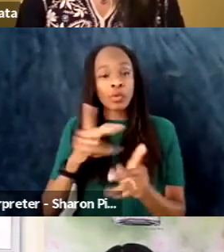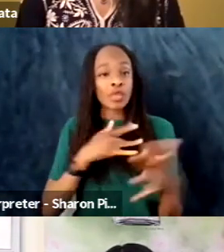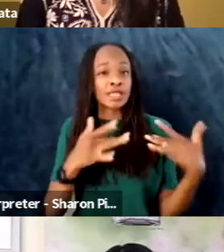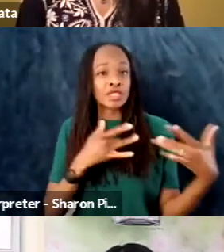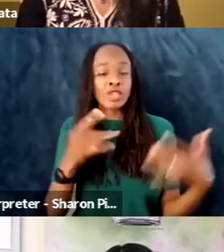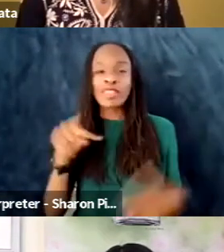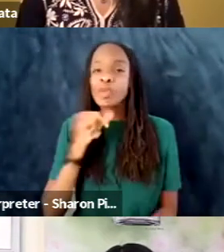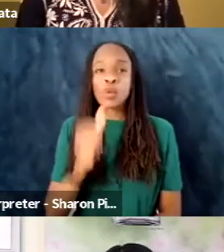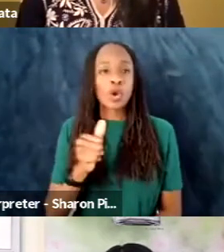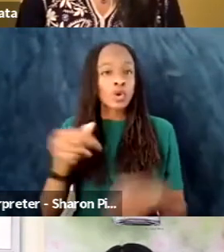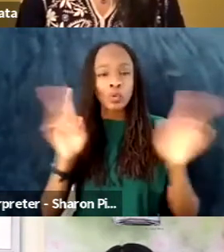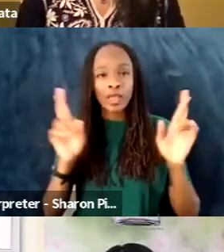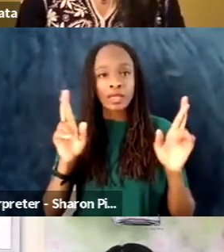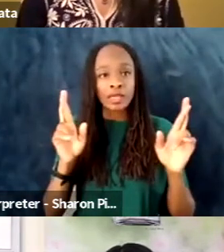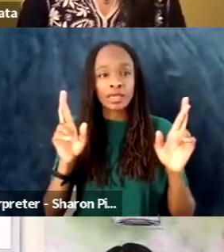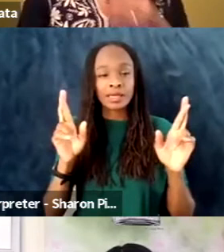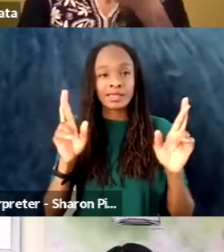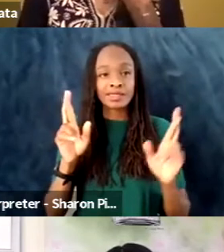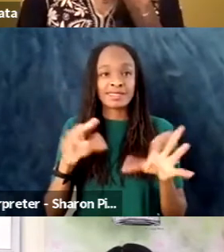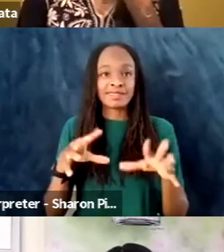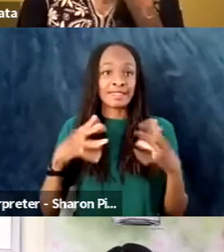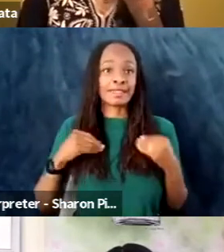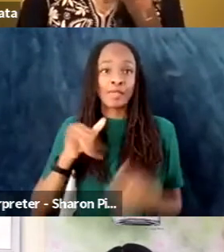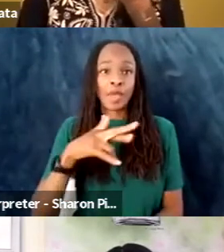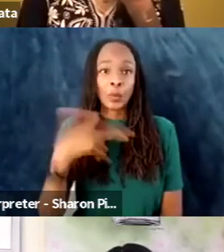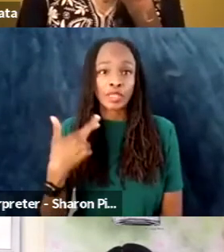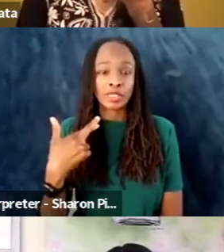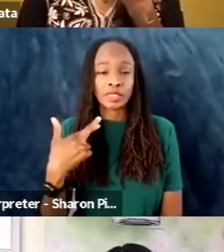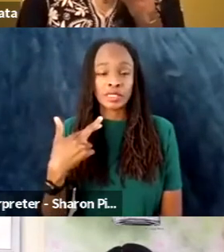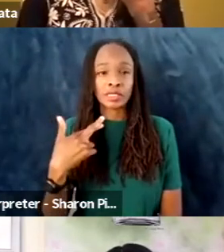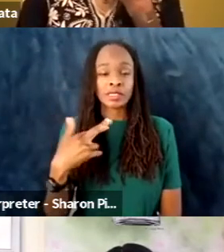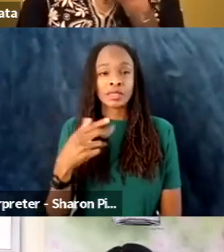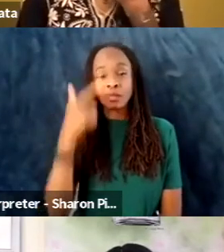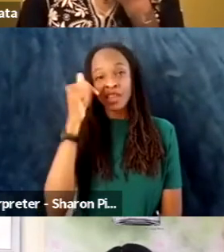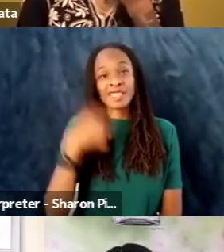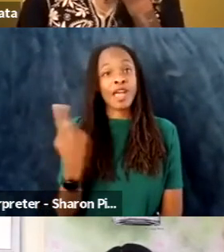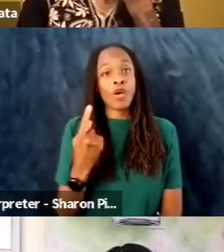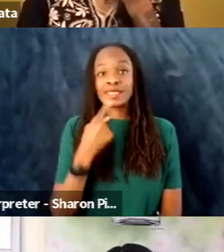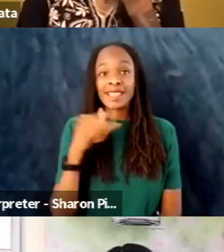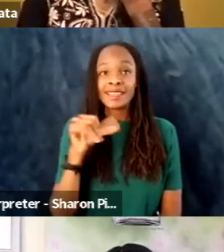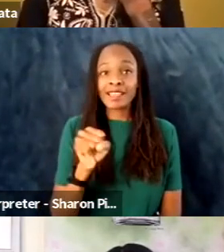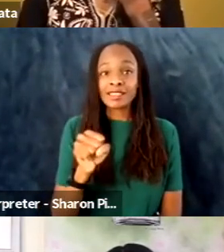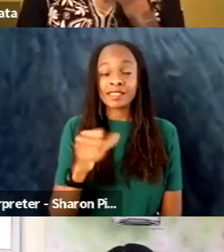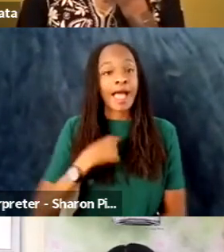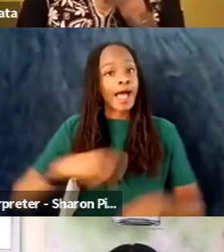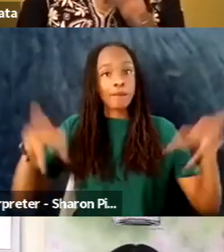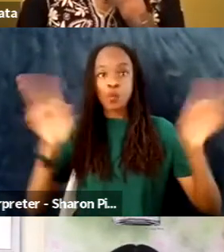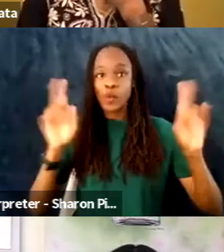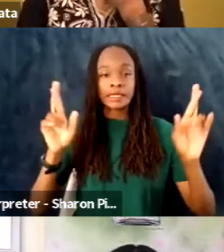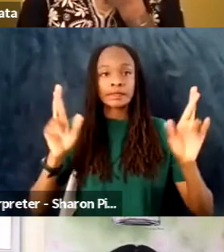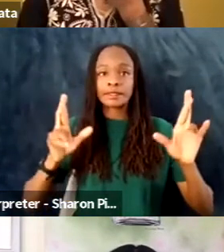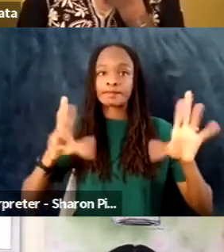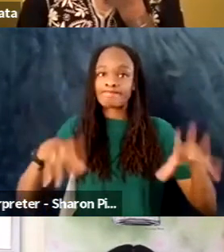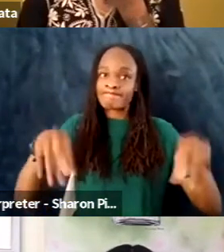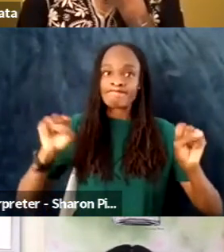to put their necks on the line along with mine, because I always said, yes, I'm ready to put my neck on the line, but